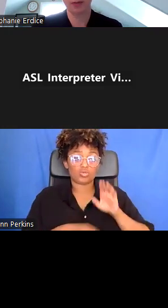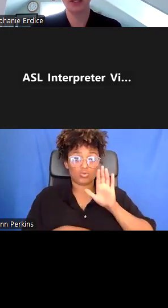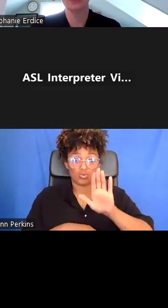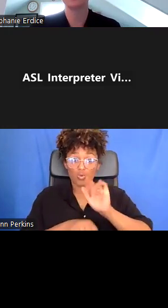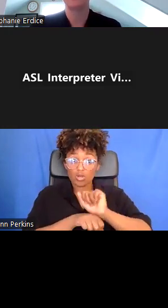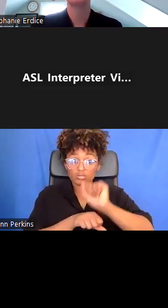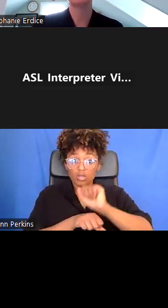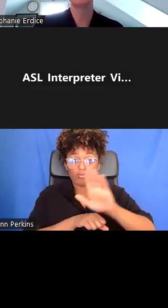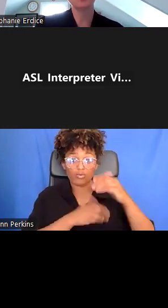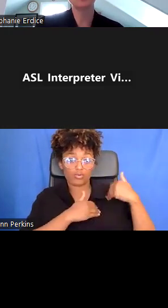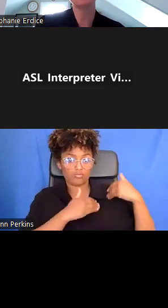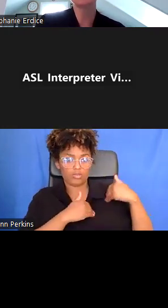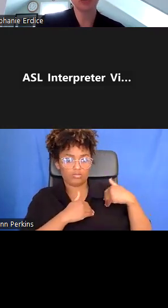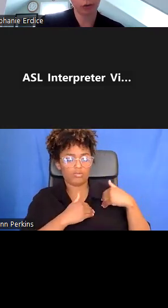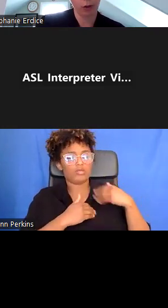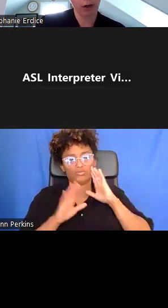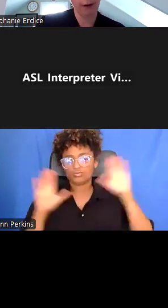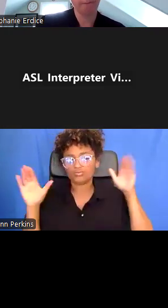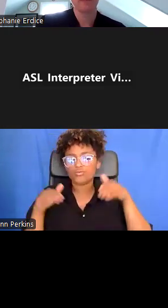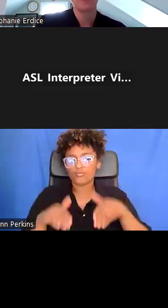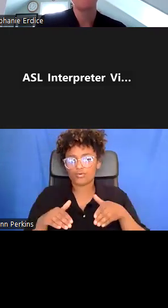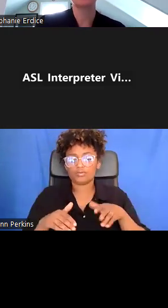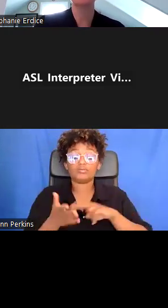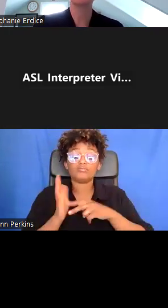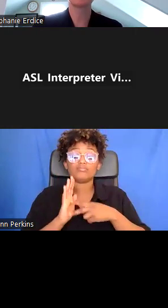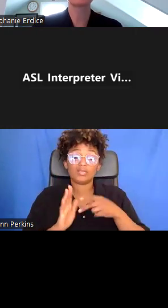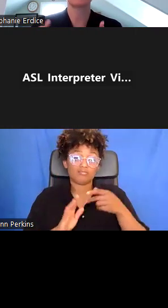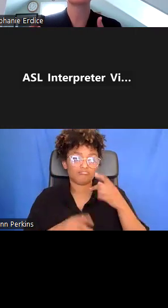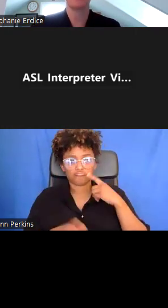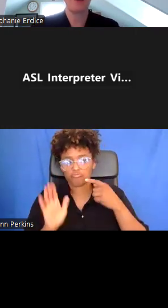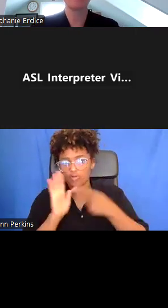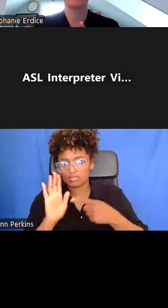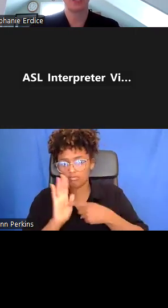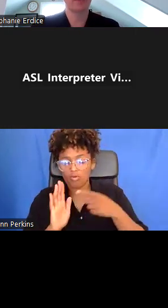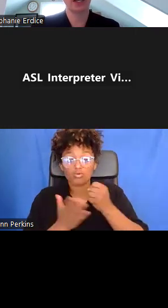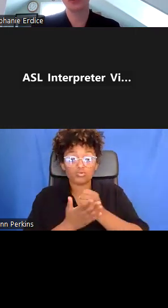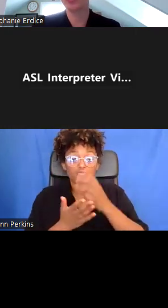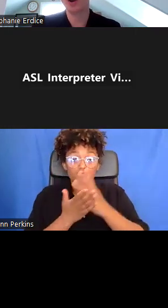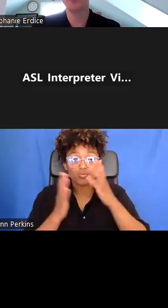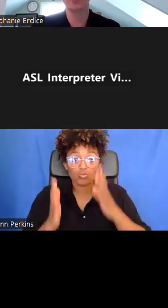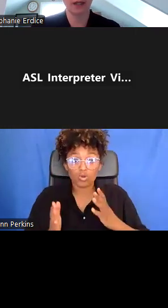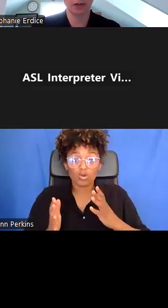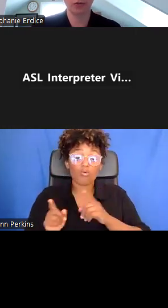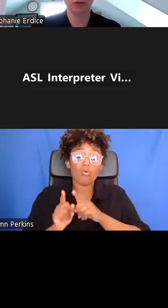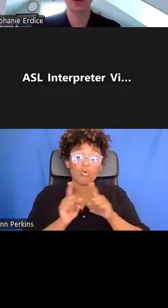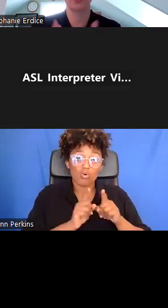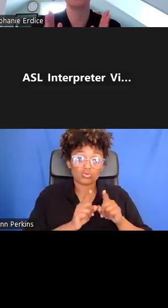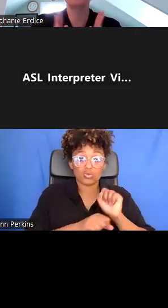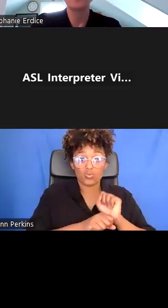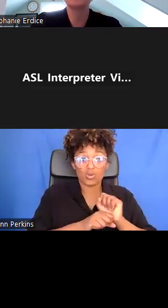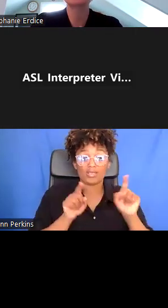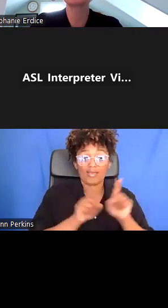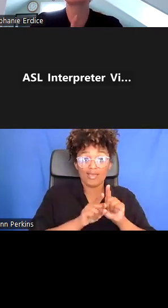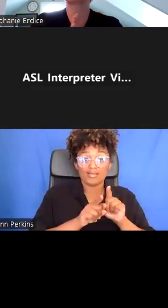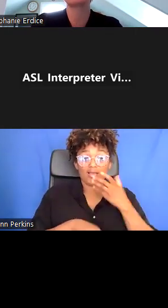job responsibilities. So if you are a social worker, but you are working as a hotline advocate, so you're not working as a social worker,